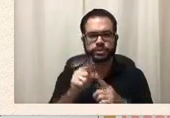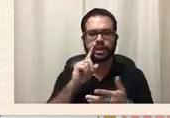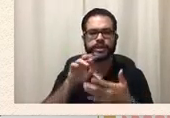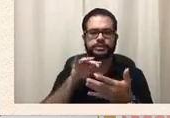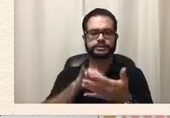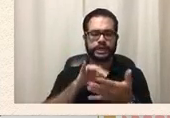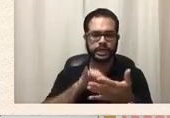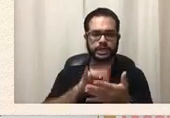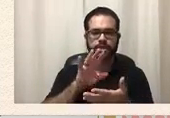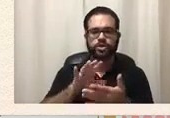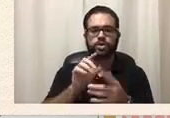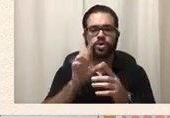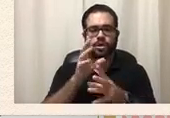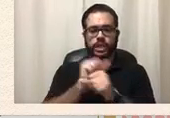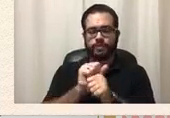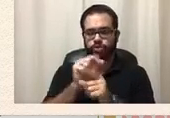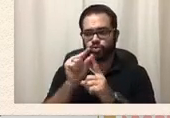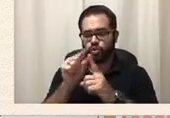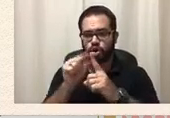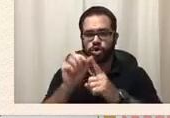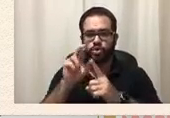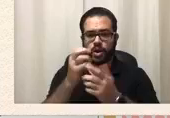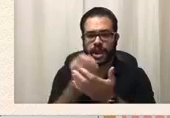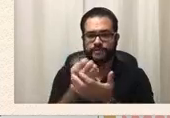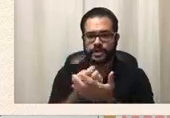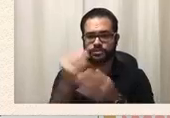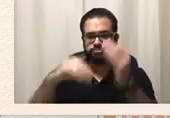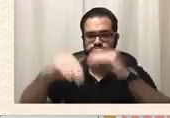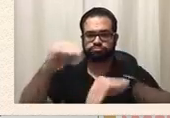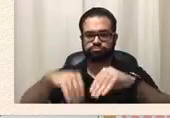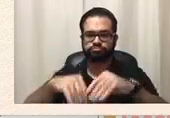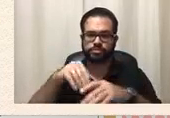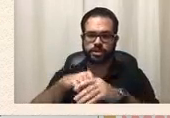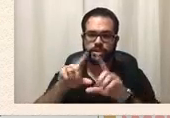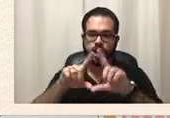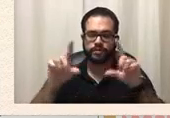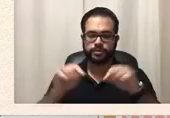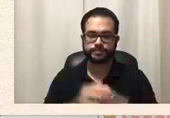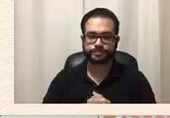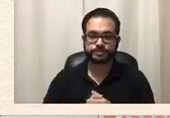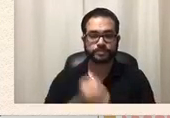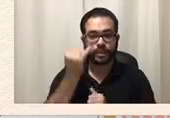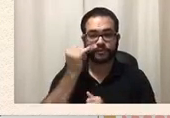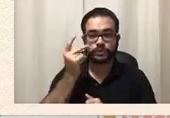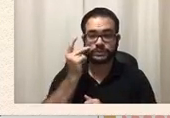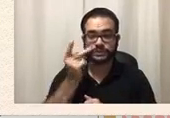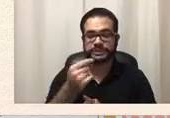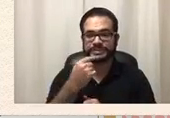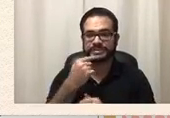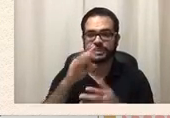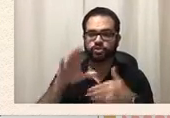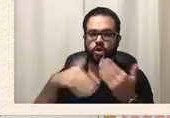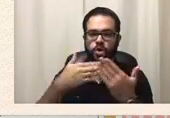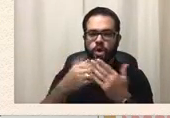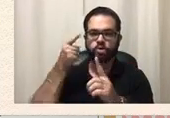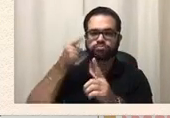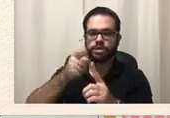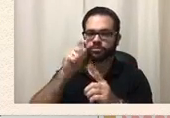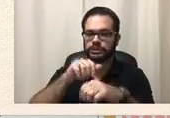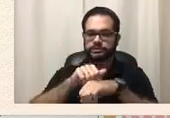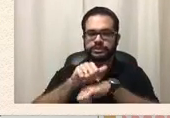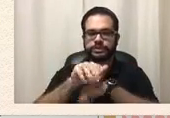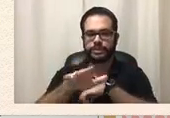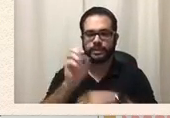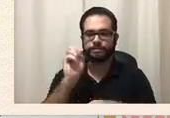captured evidence inside the file. If you look at it, it says all missions must be submitted back to, and you can put your name